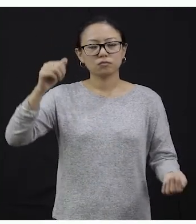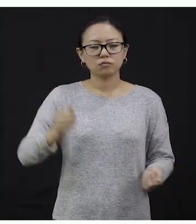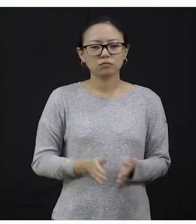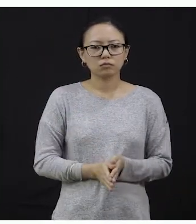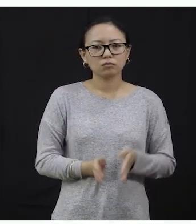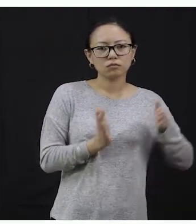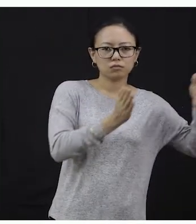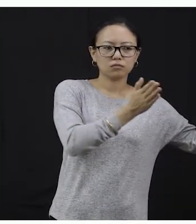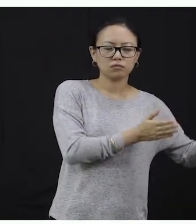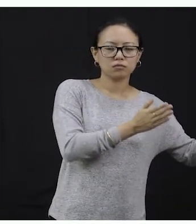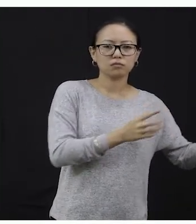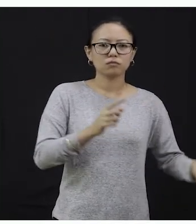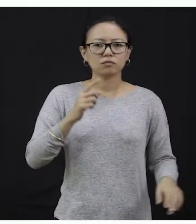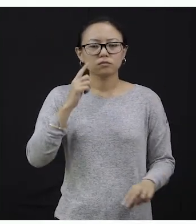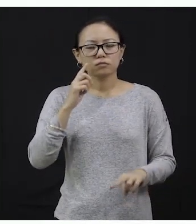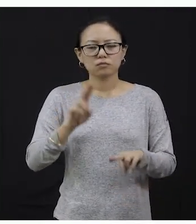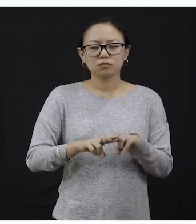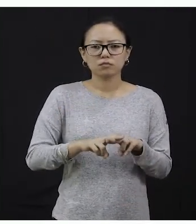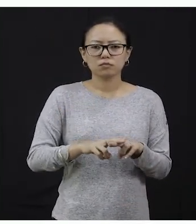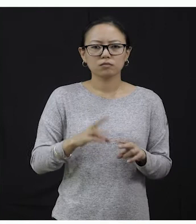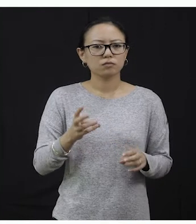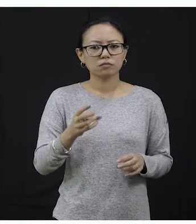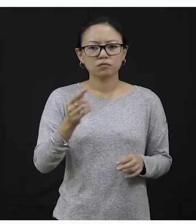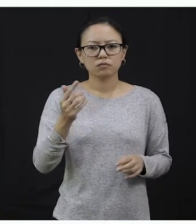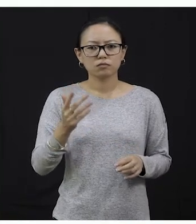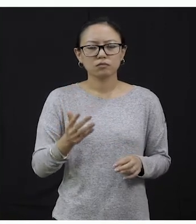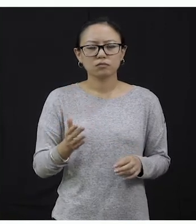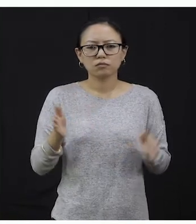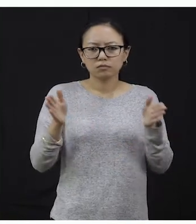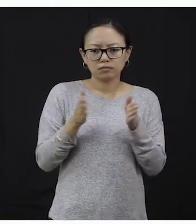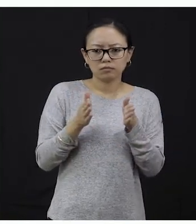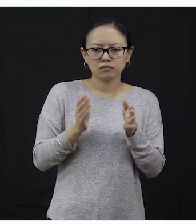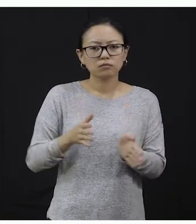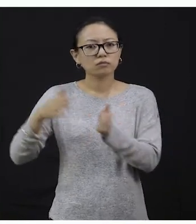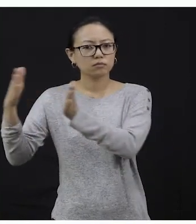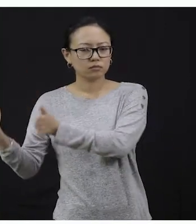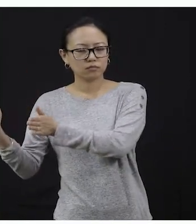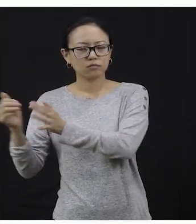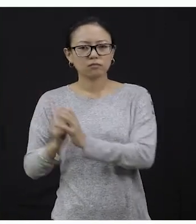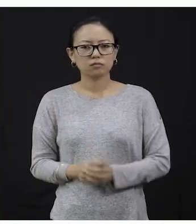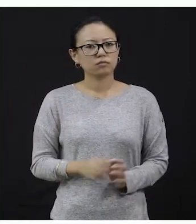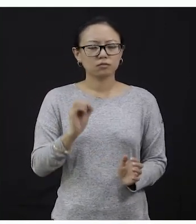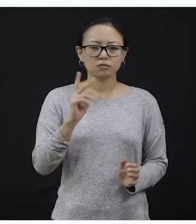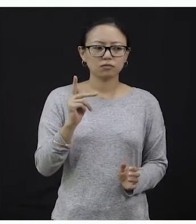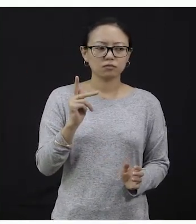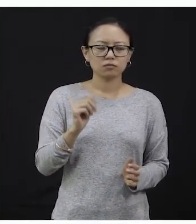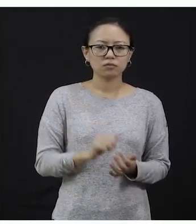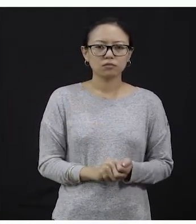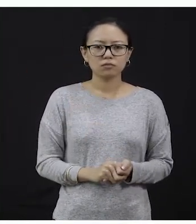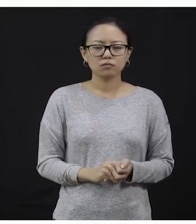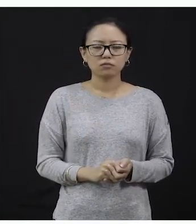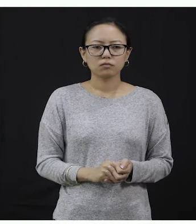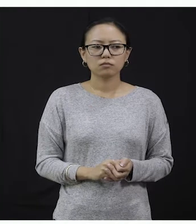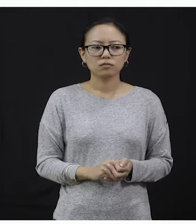place, 1 written on the tens place. So the bigger the number goes towards the left, and as it